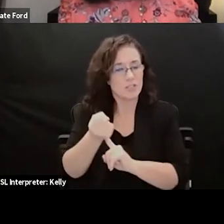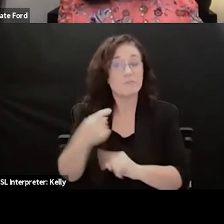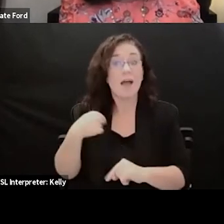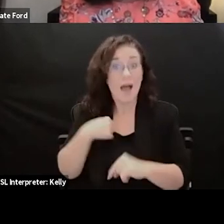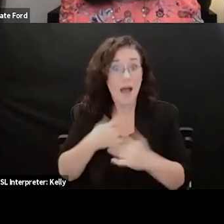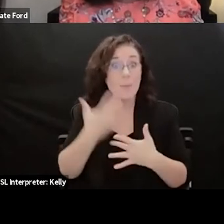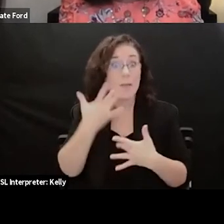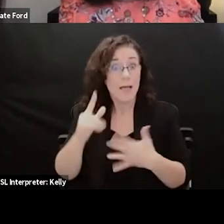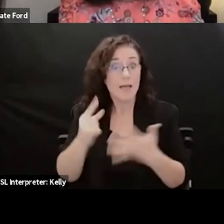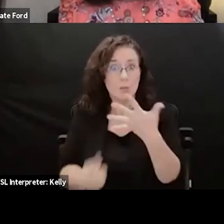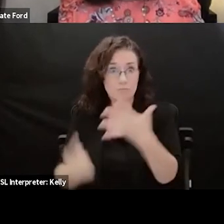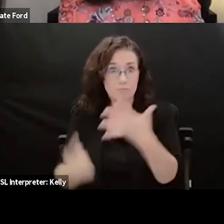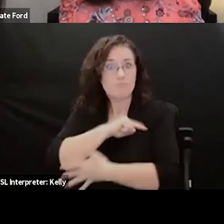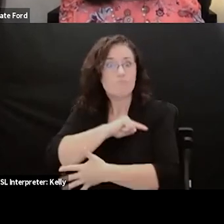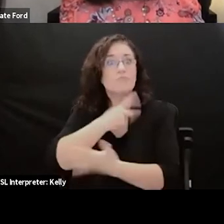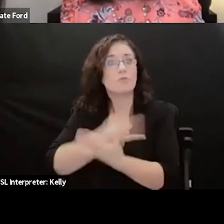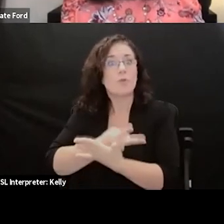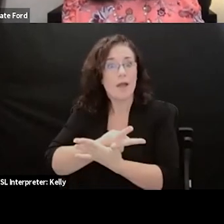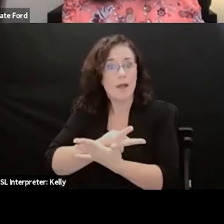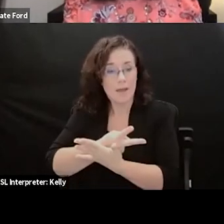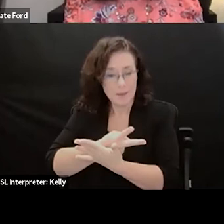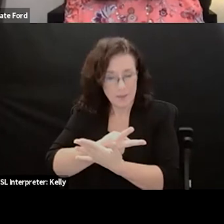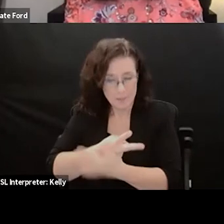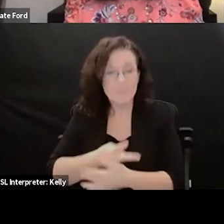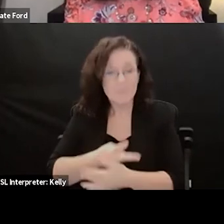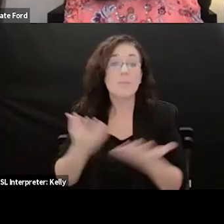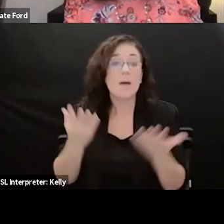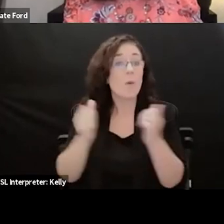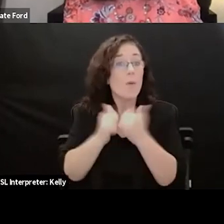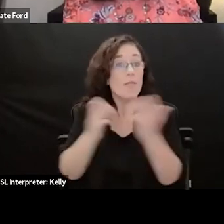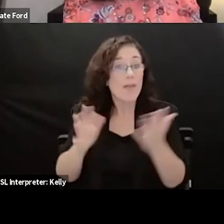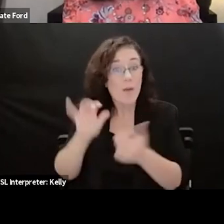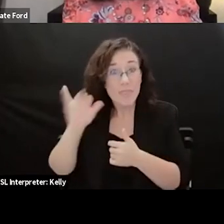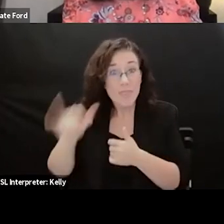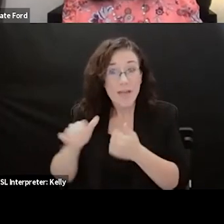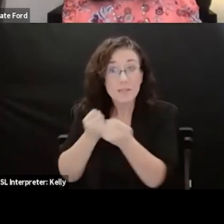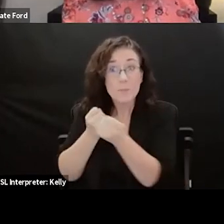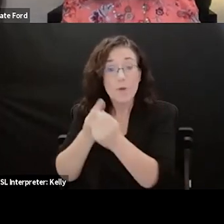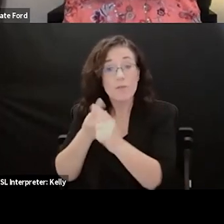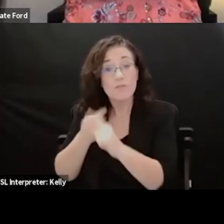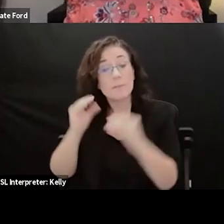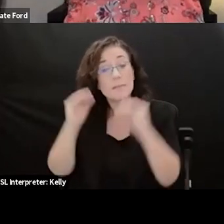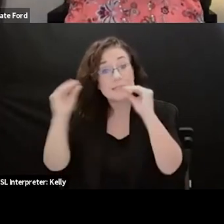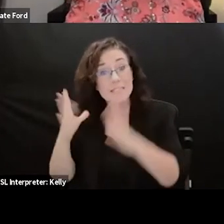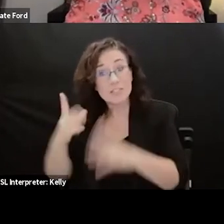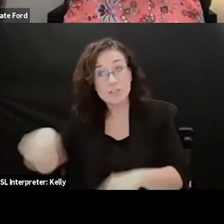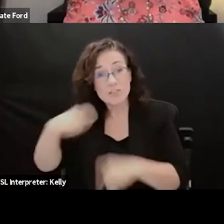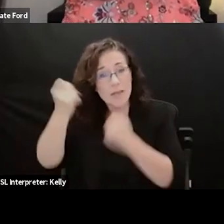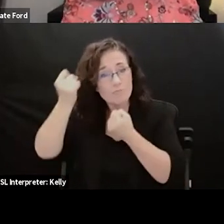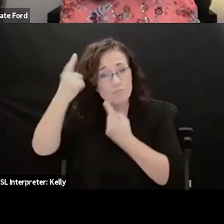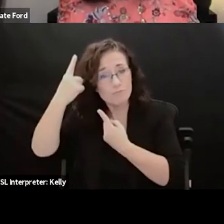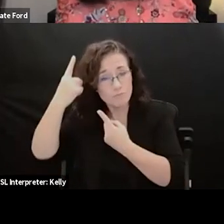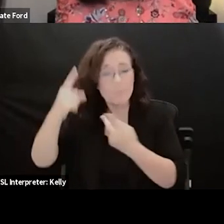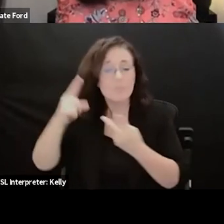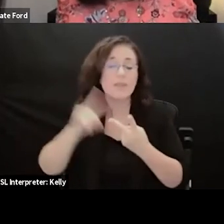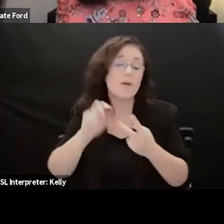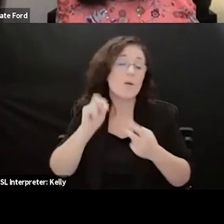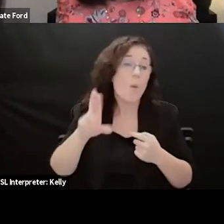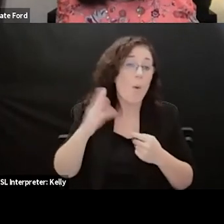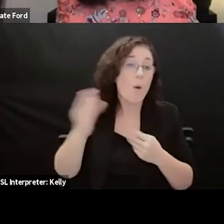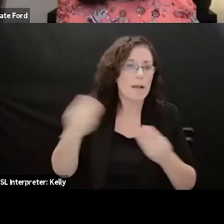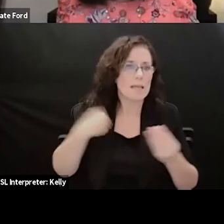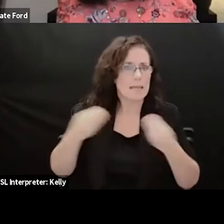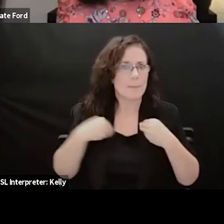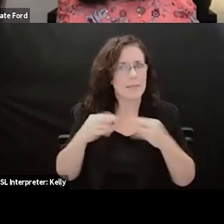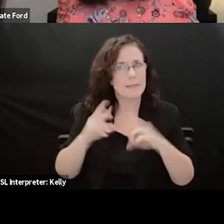degree but that would not have been possible without the support of teachers who understood me and who provided me with the resources that i